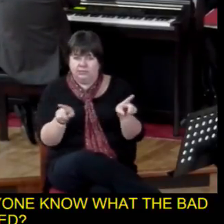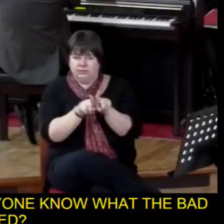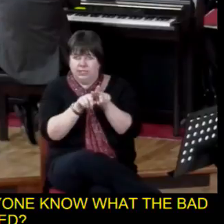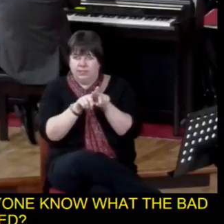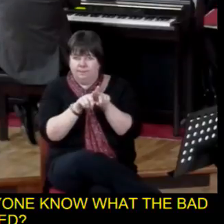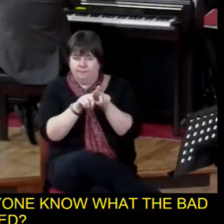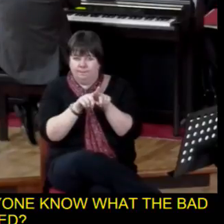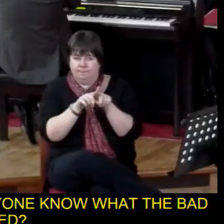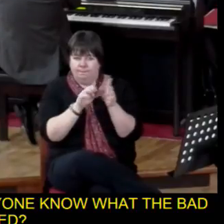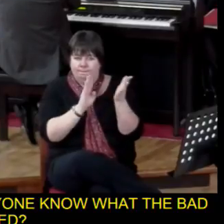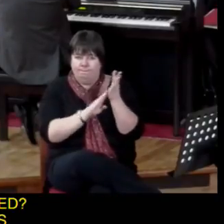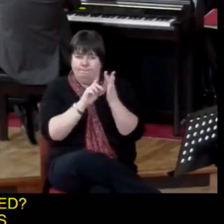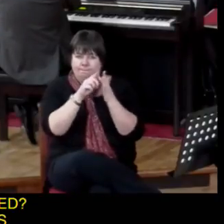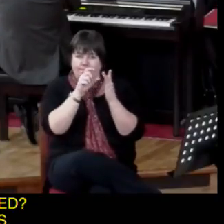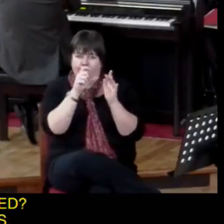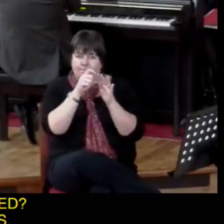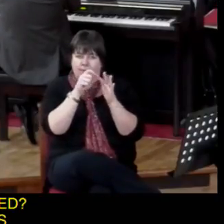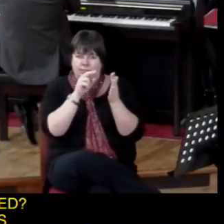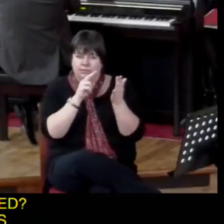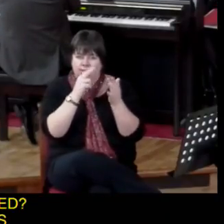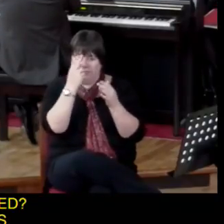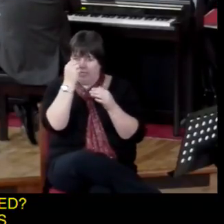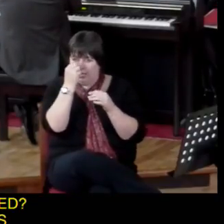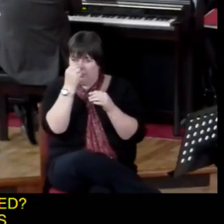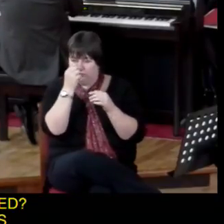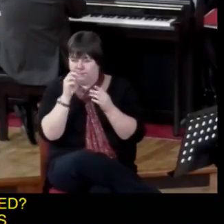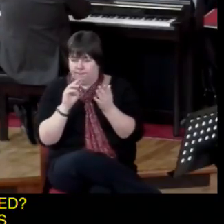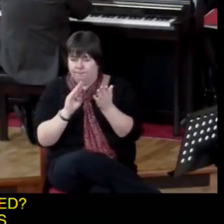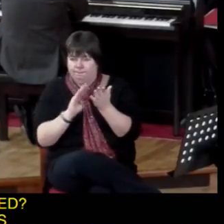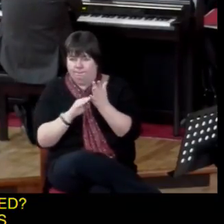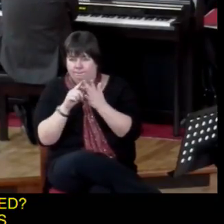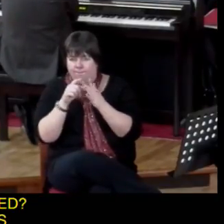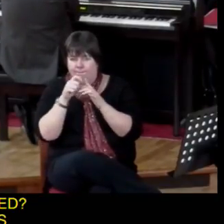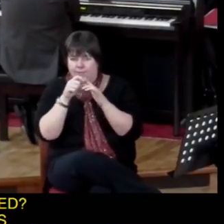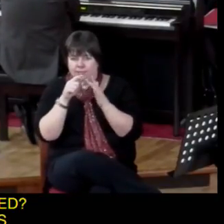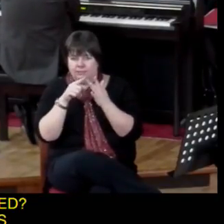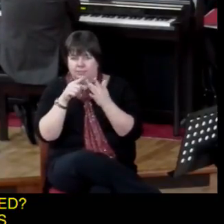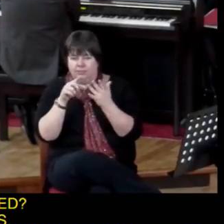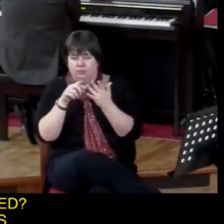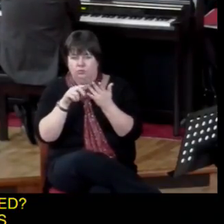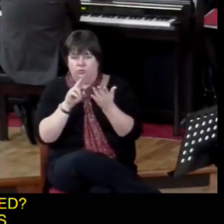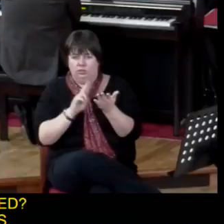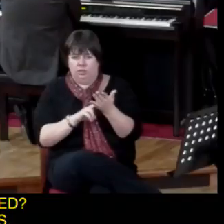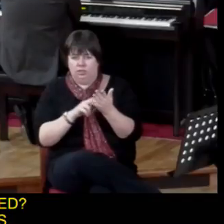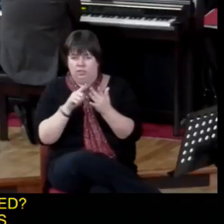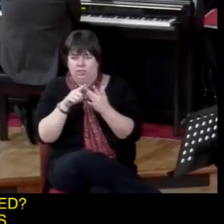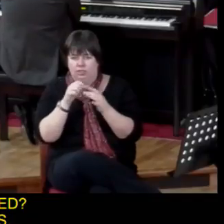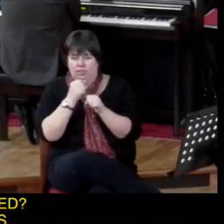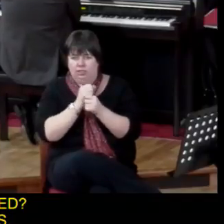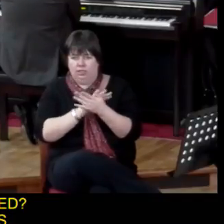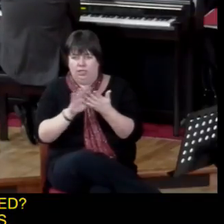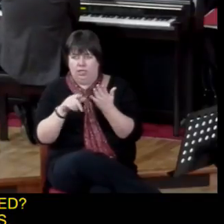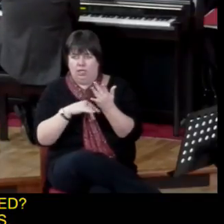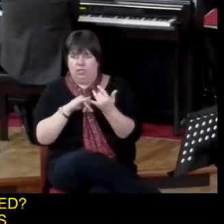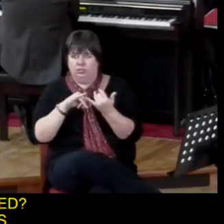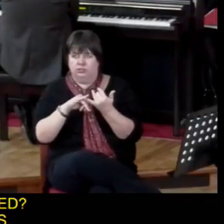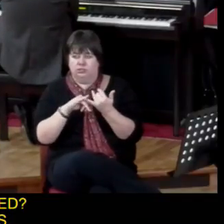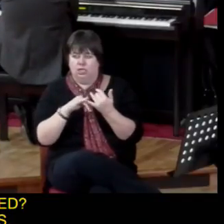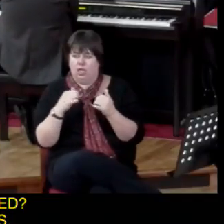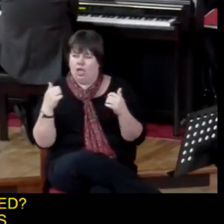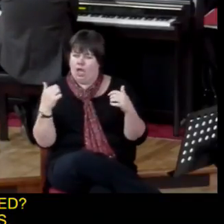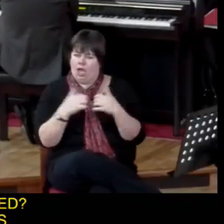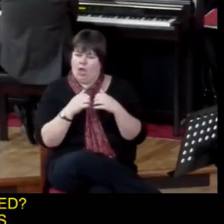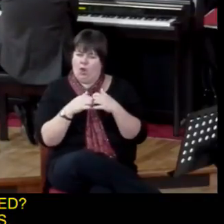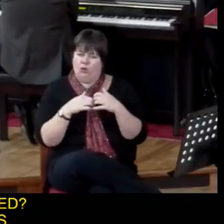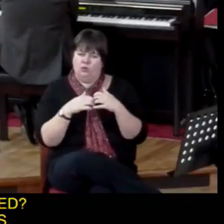Midianites. And so how did Gideon manage to defeat them? What can you tell me